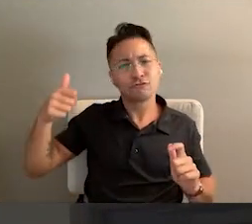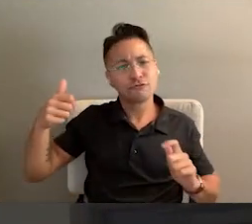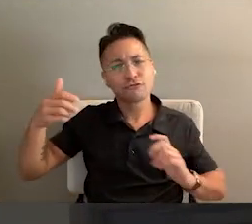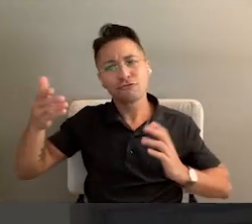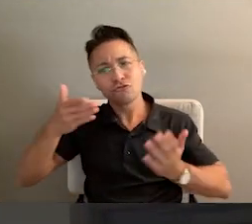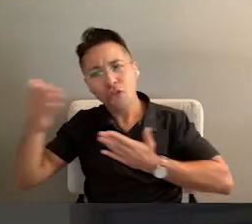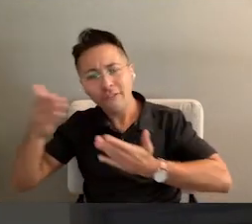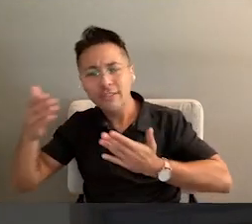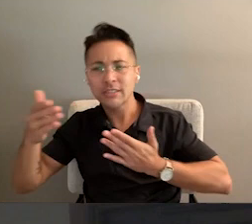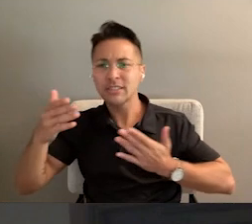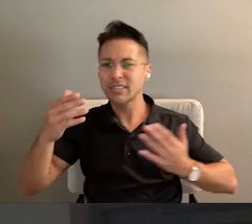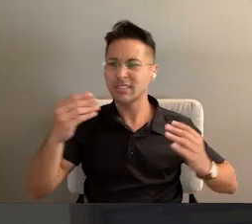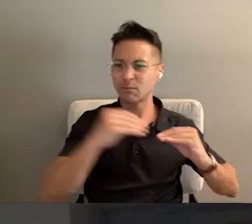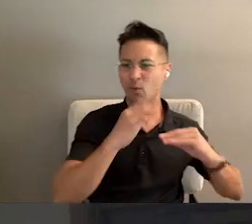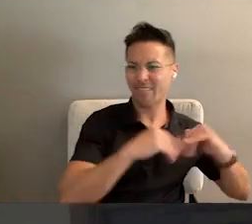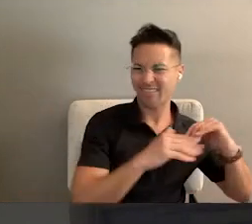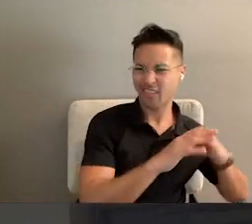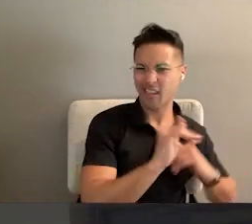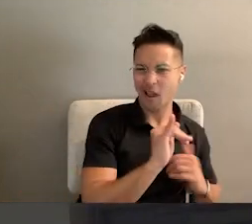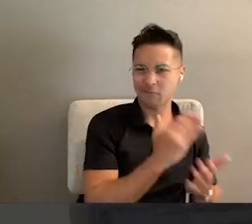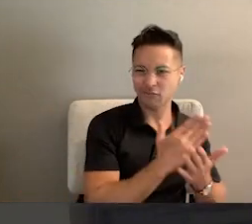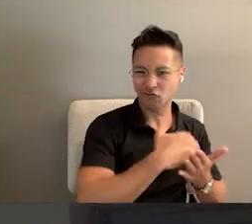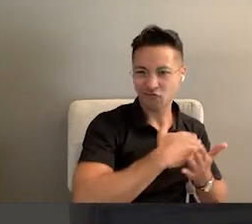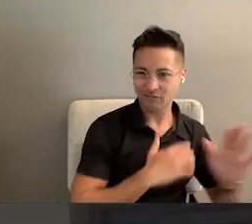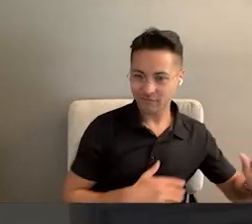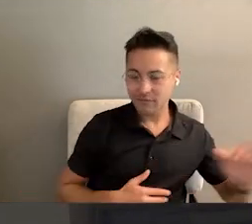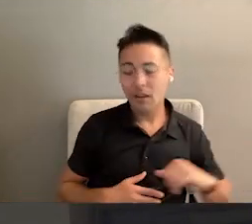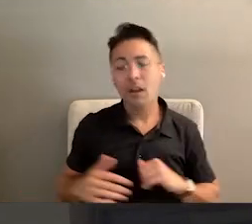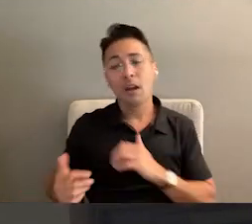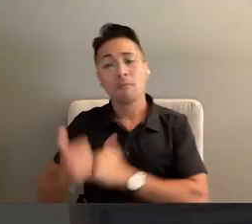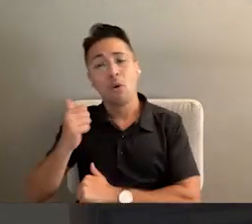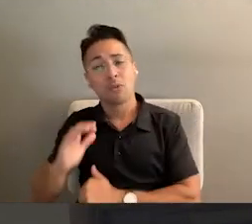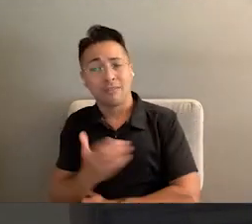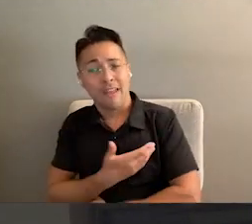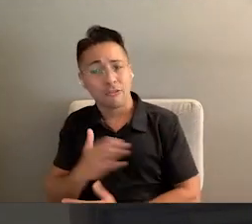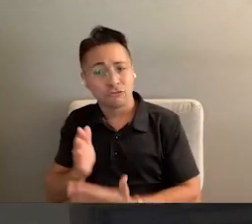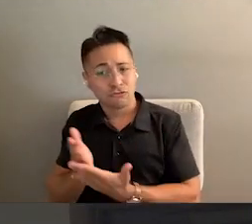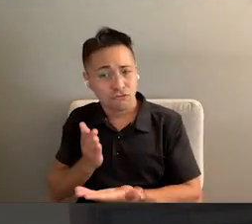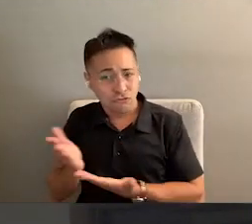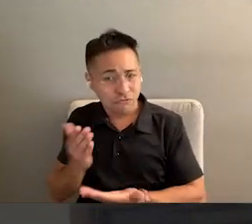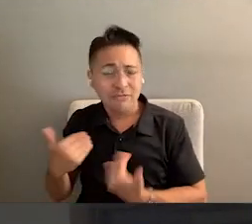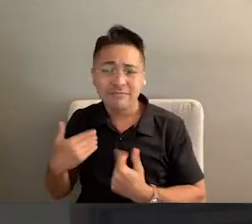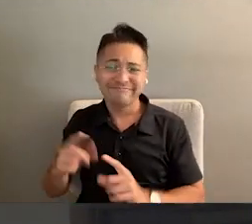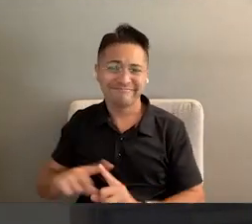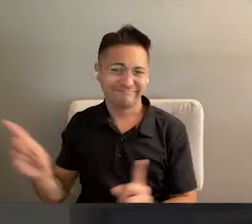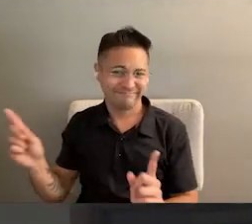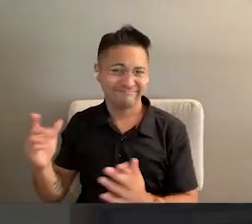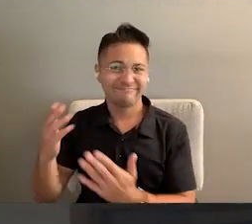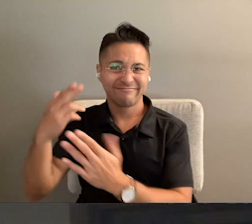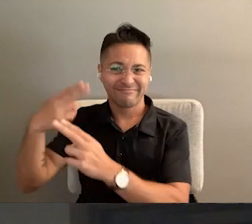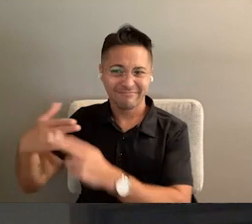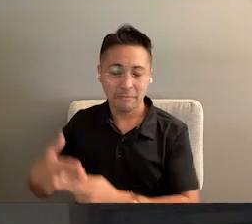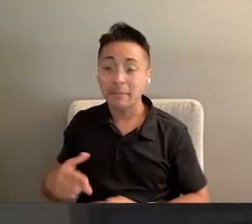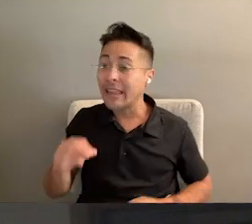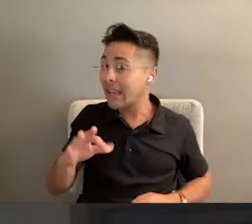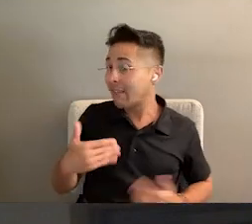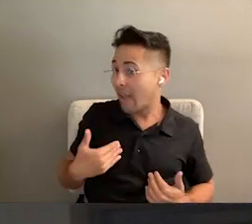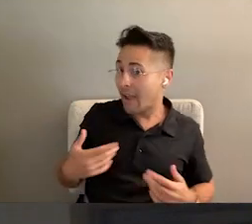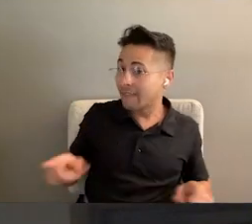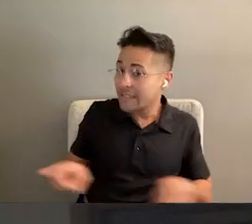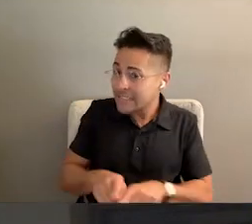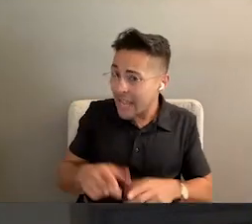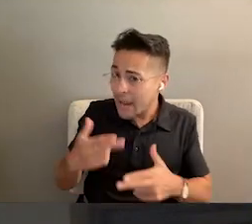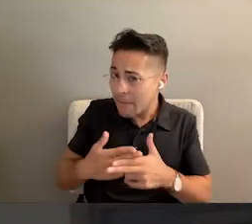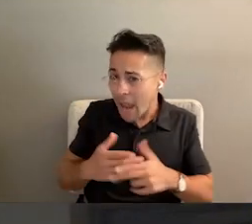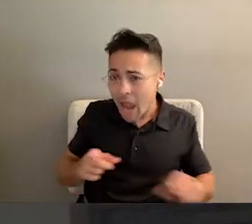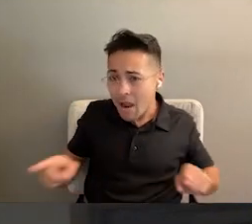CDC Plus, like I've said before, CDC Plus allows for a larger array of services than the iBudget waiver. Our services, most of our services have